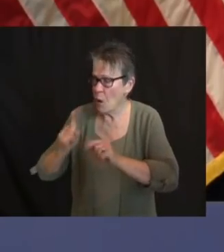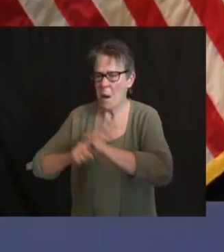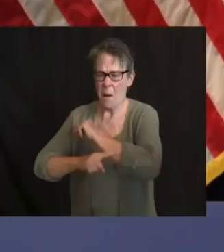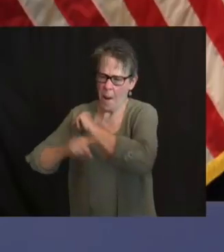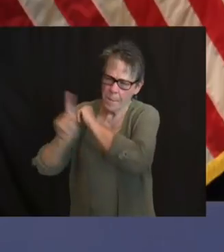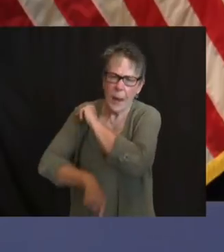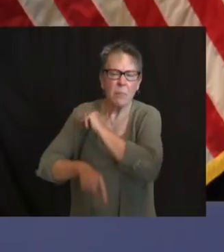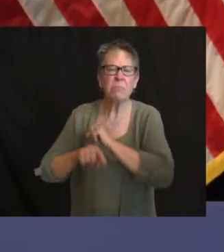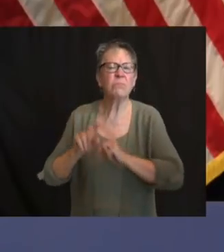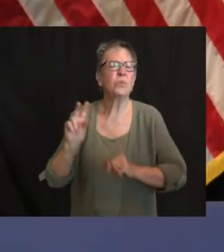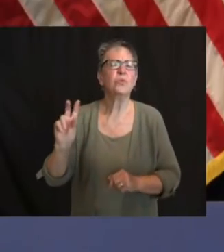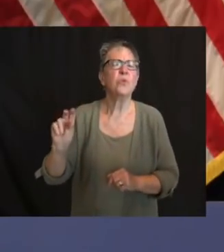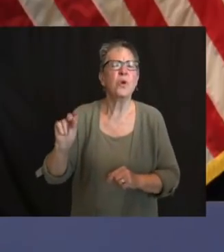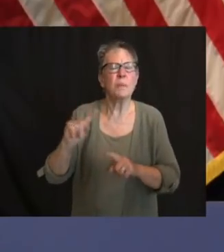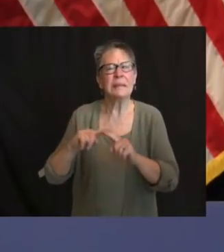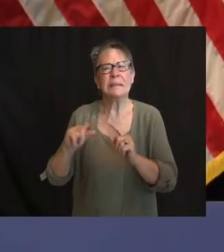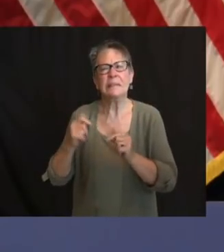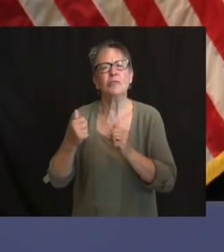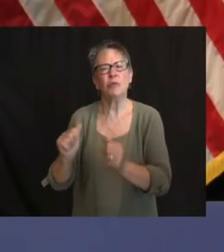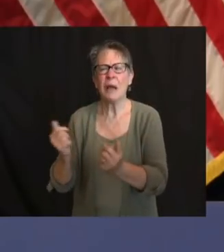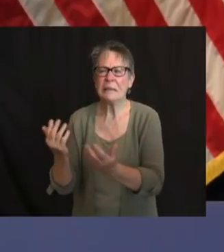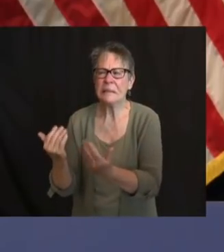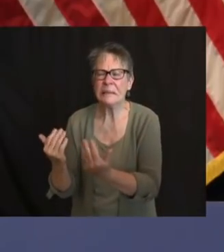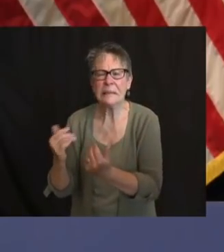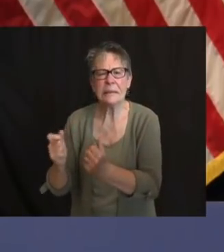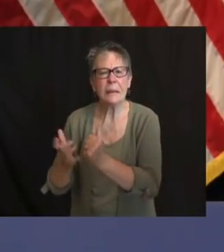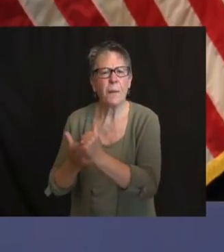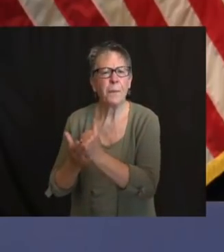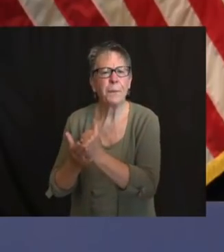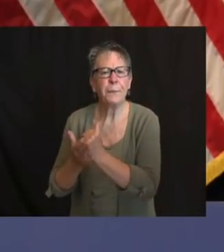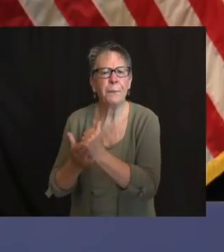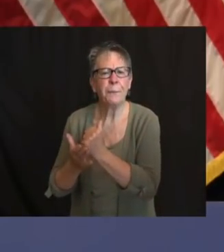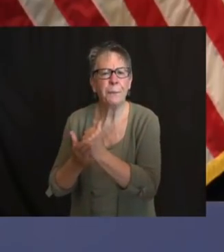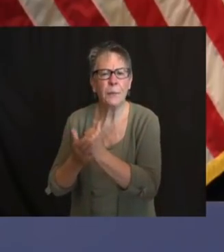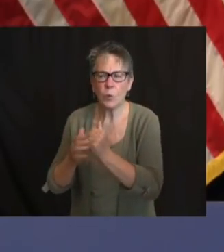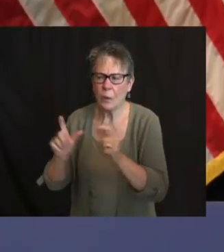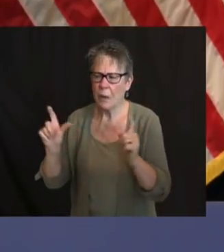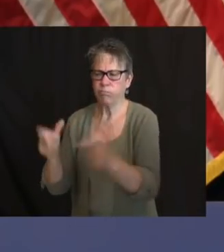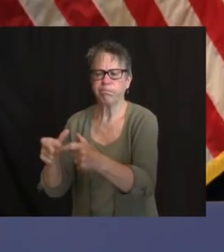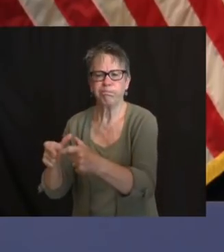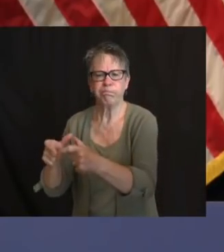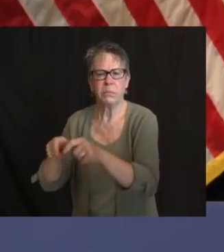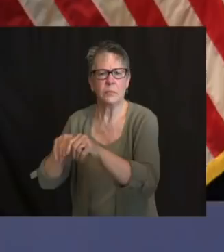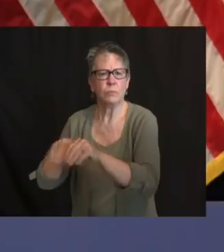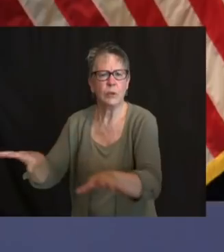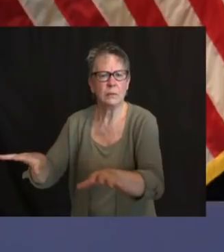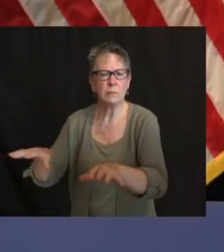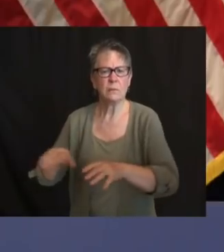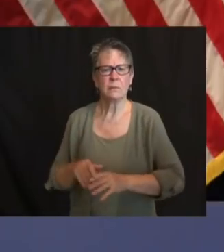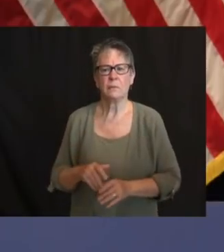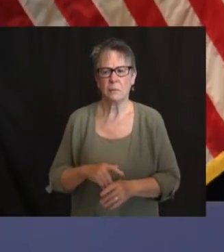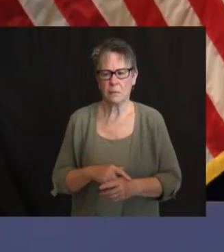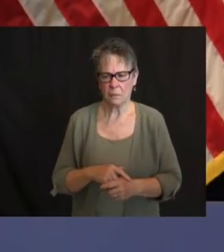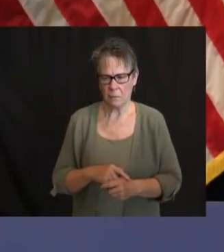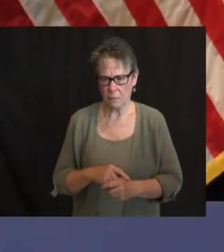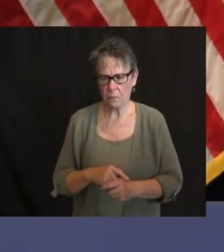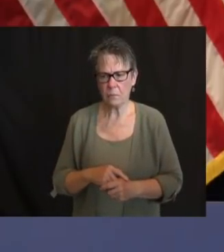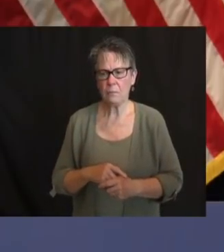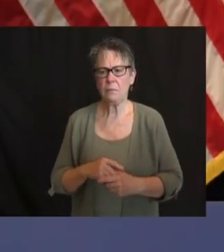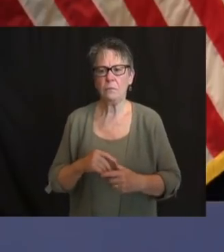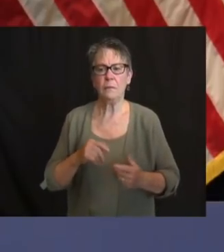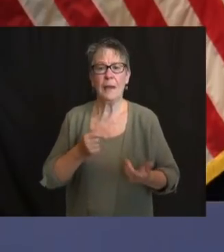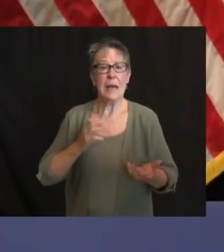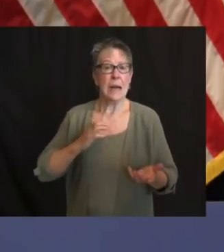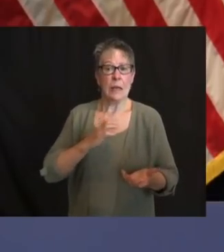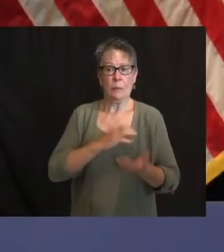I appreciate his input. I can't speak to why the commissioner wasn't there, so forgive me for that. I'll go back